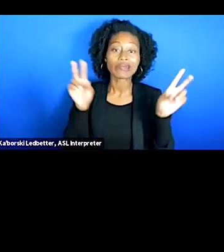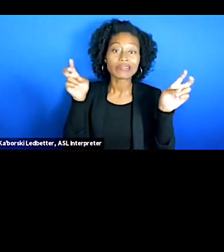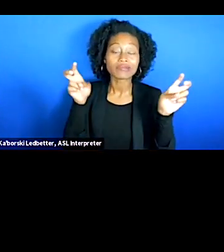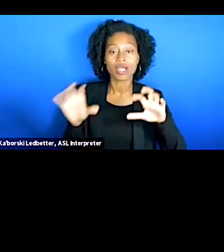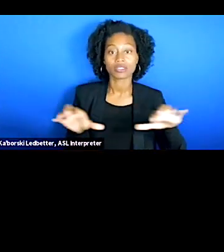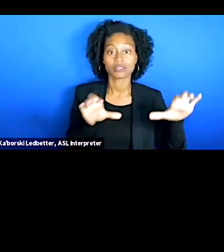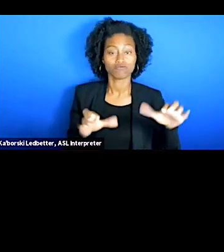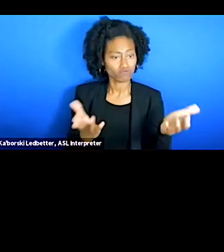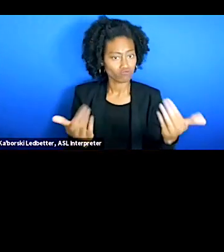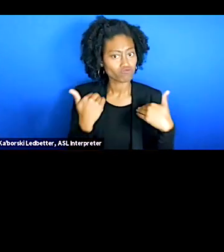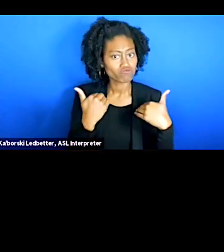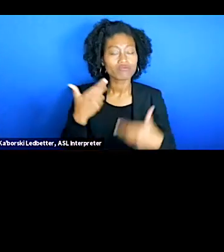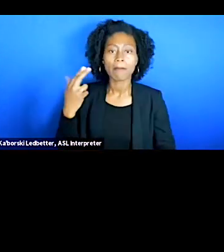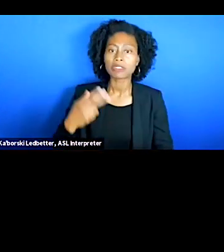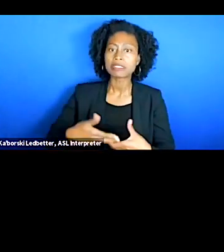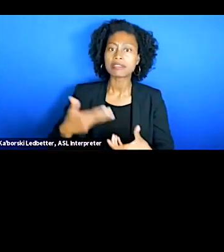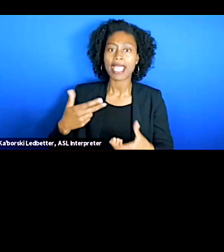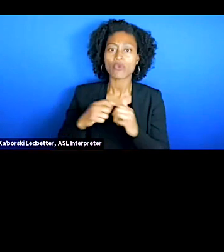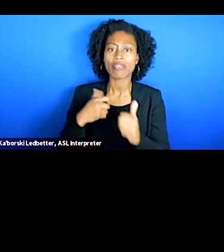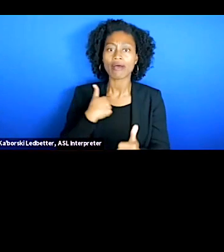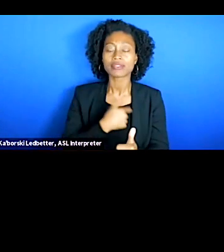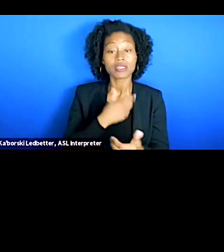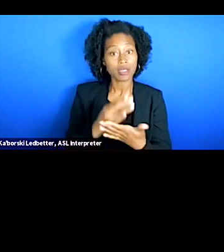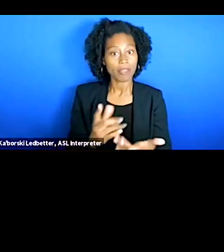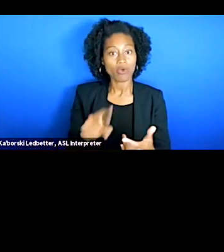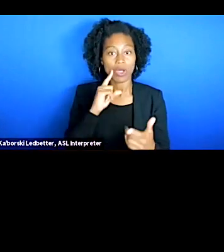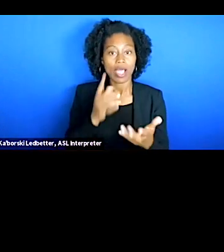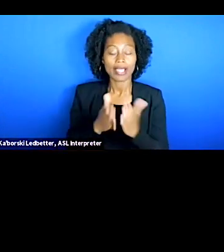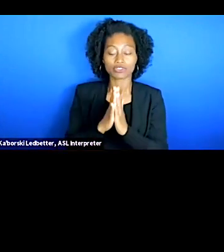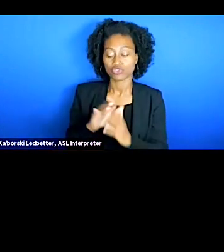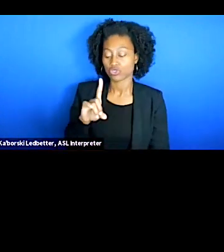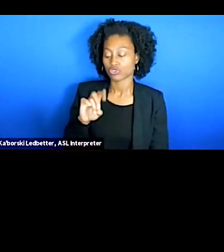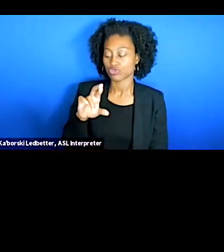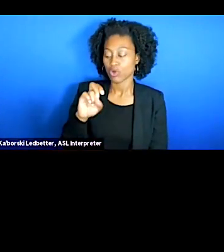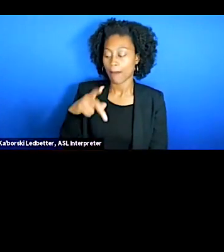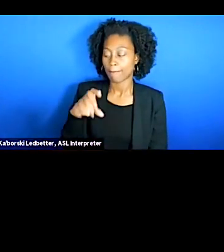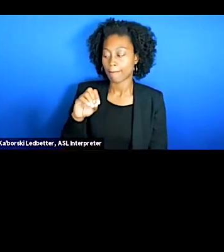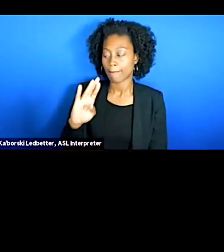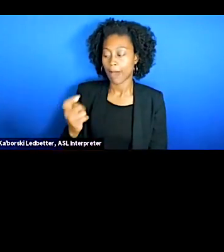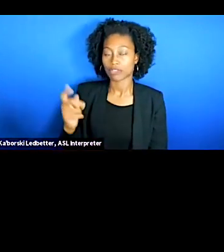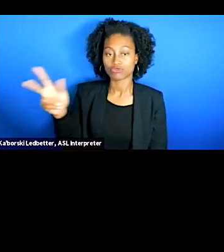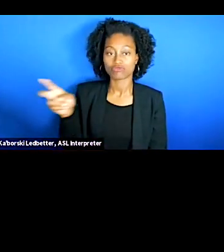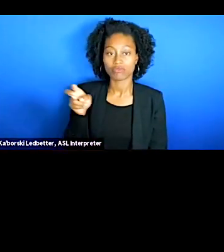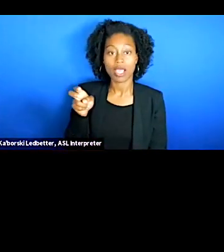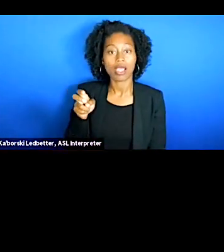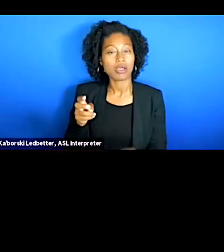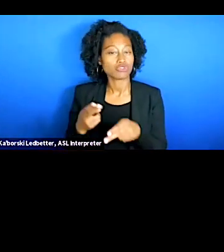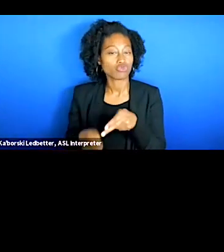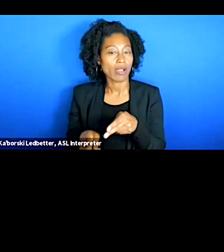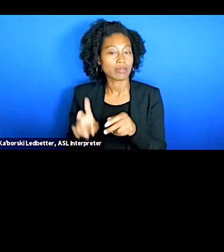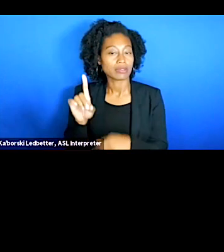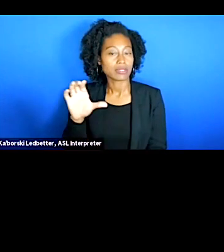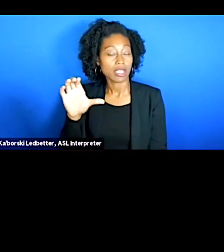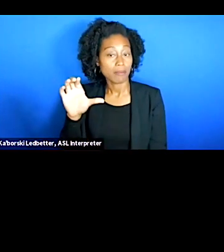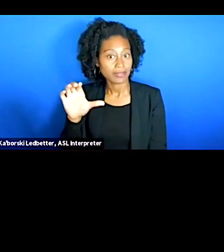participate. For some of them, we will be asking you to go into the Dropbox to retrieve a brief document. Also